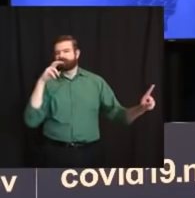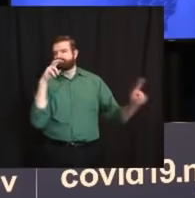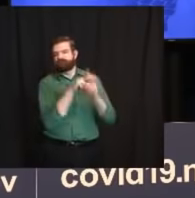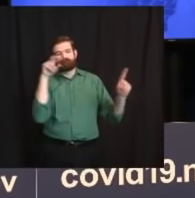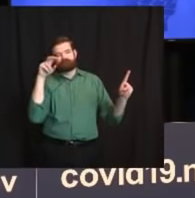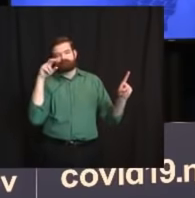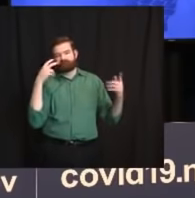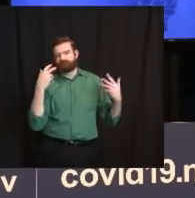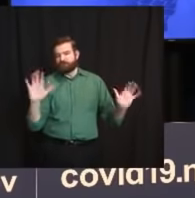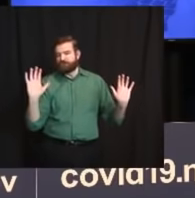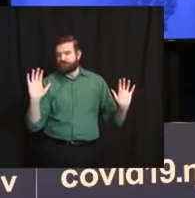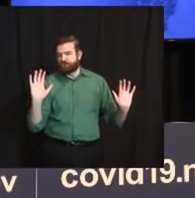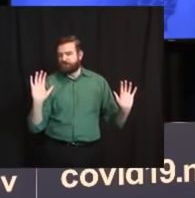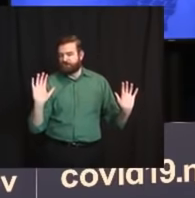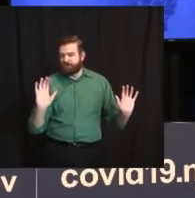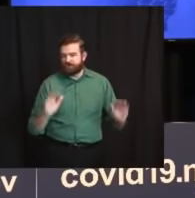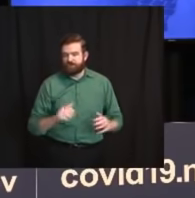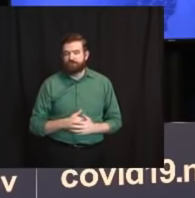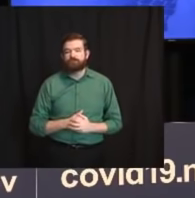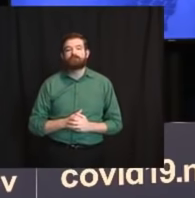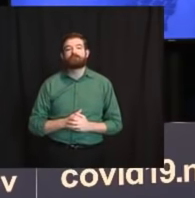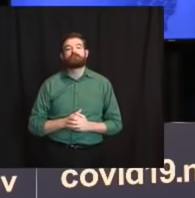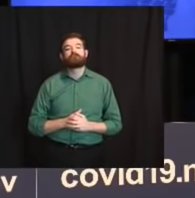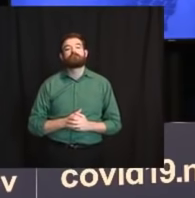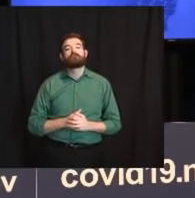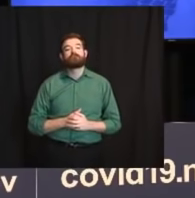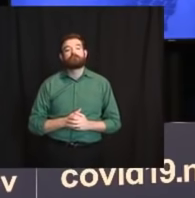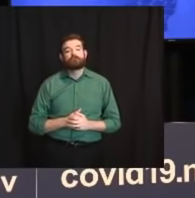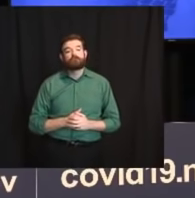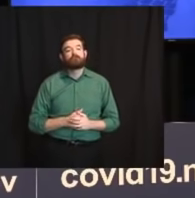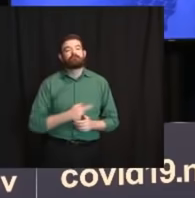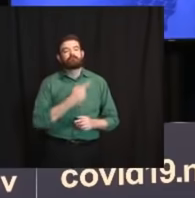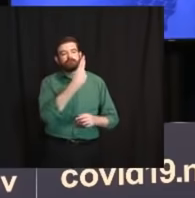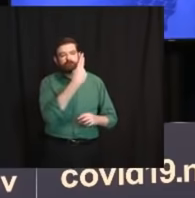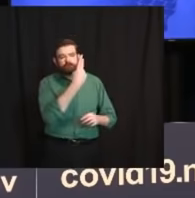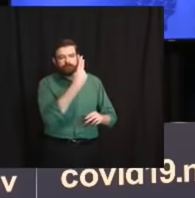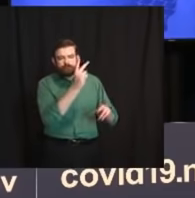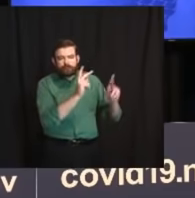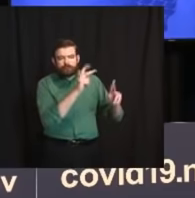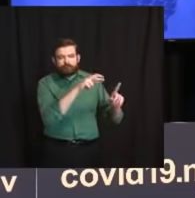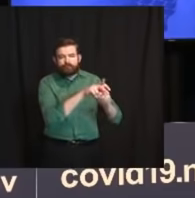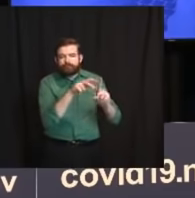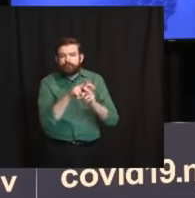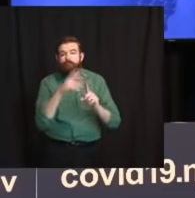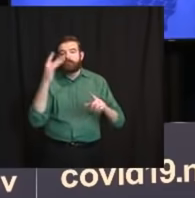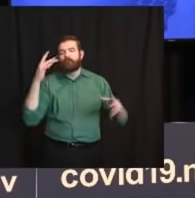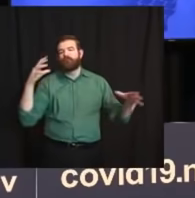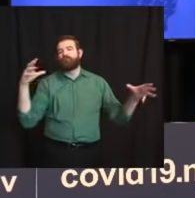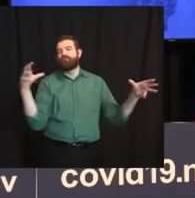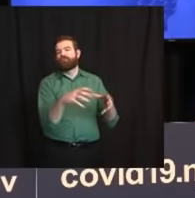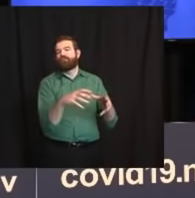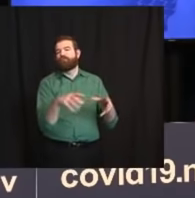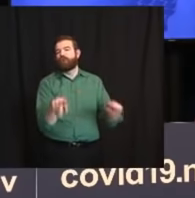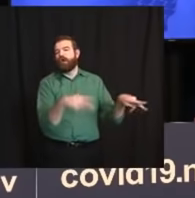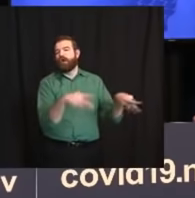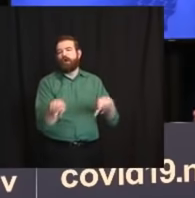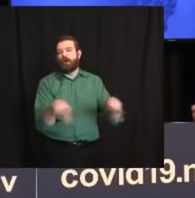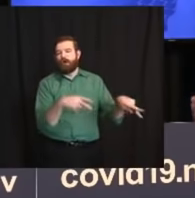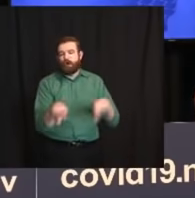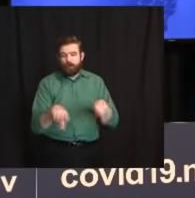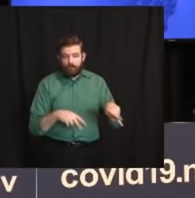large gathering at their residence. In Parsippany, an intoxicated subject was taken into